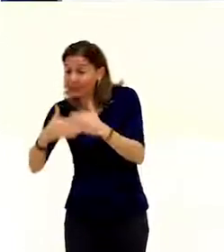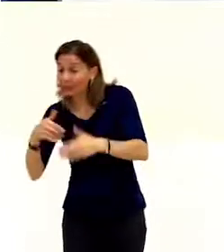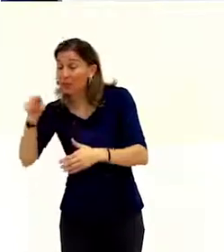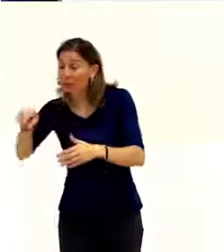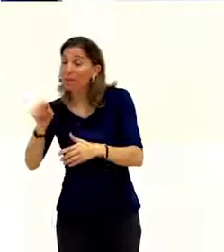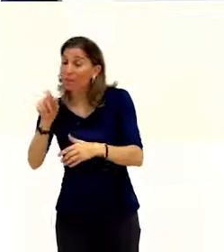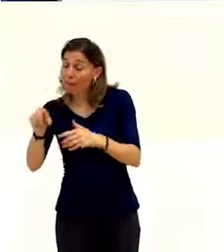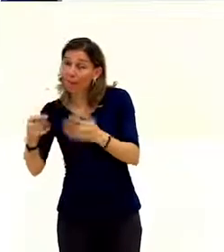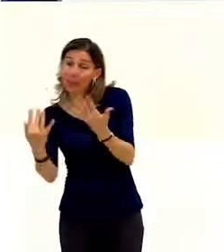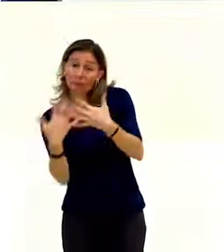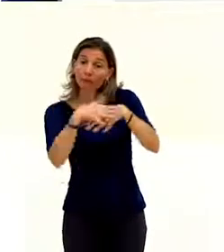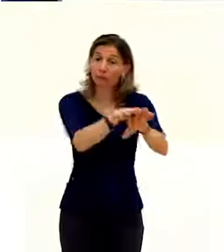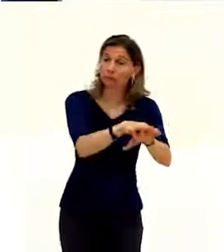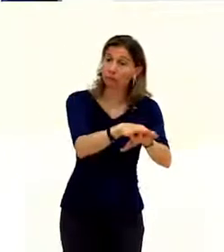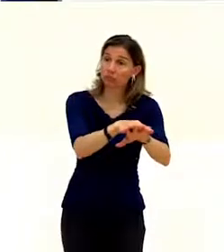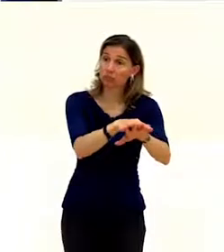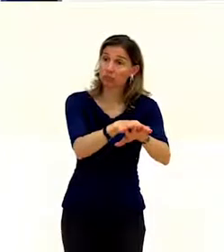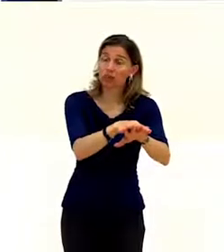sheltered from competition.